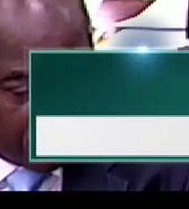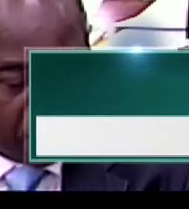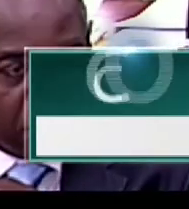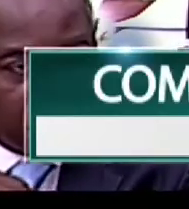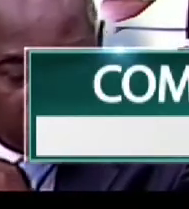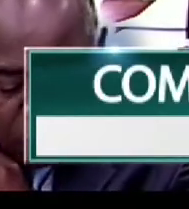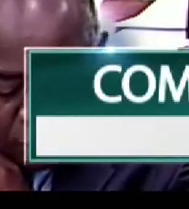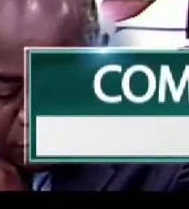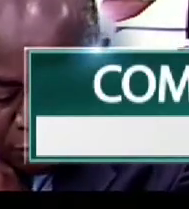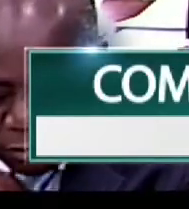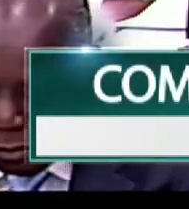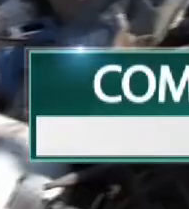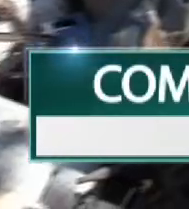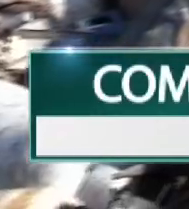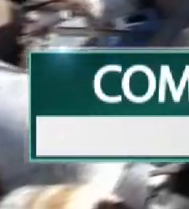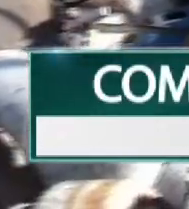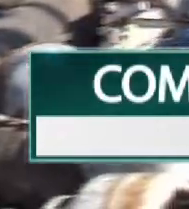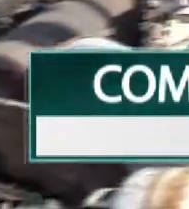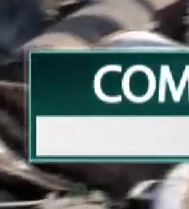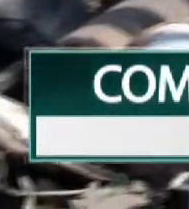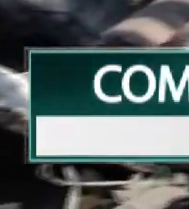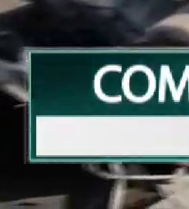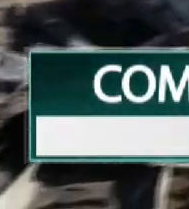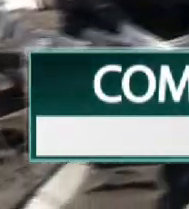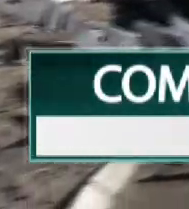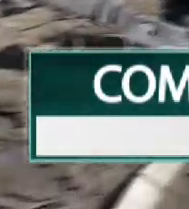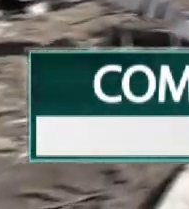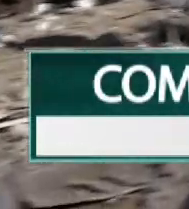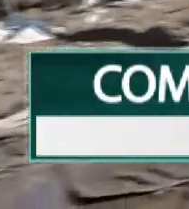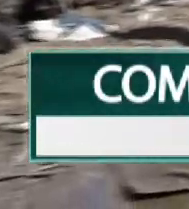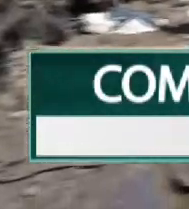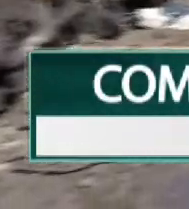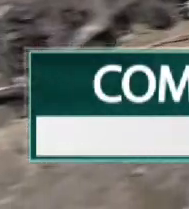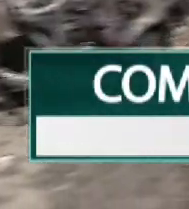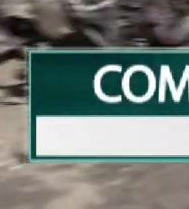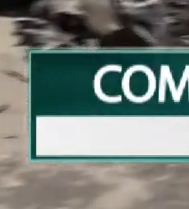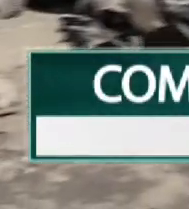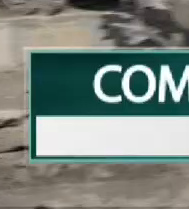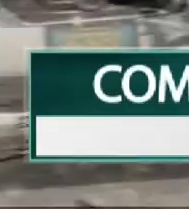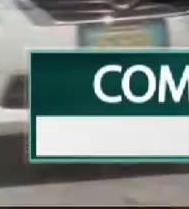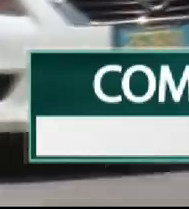Well, still to come in the Bahamas tonight, the new step in the fight against copper theft.